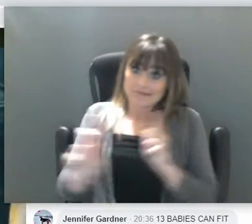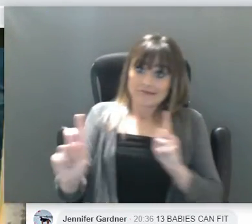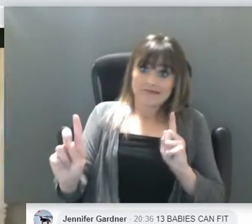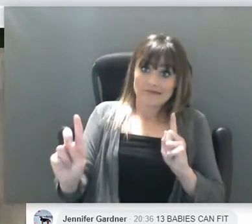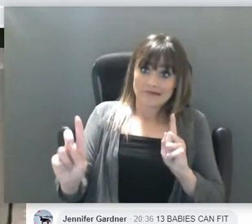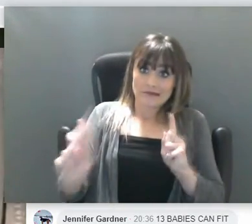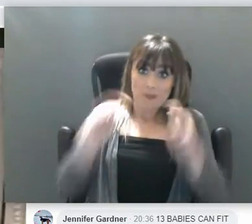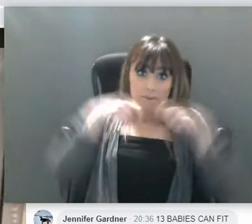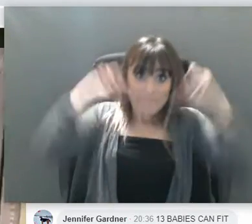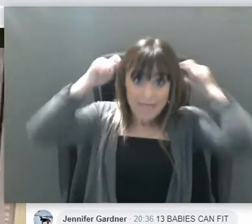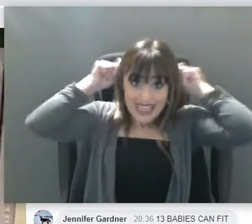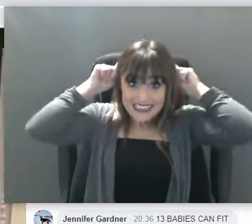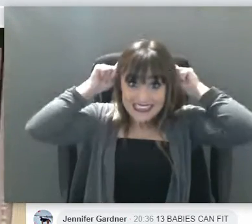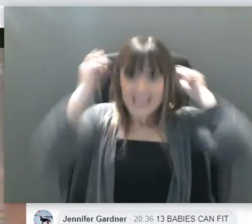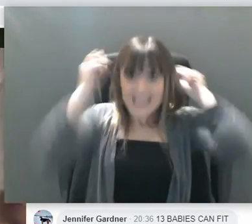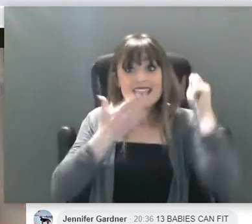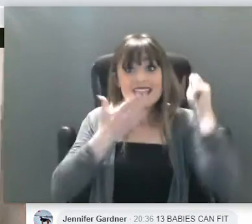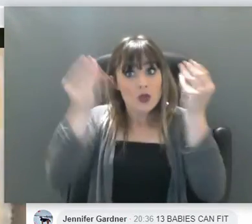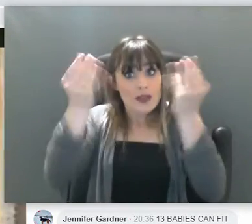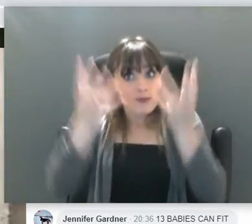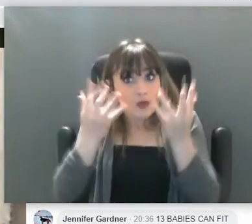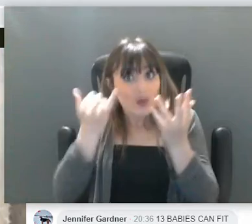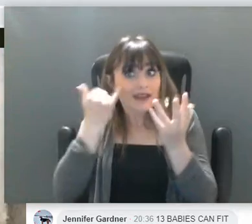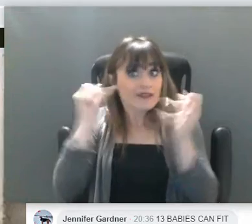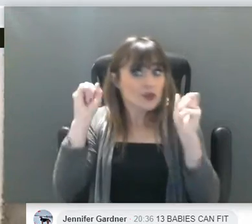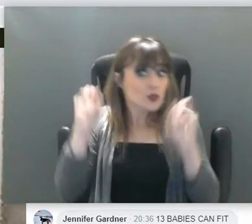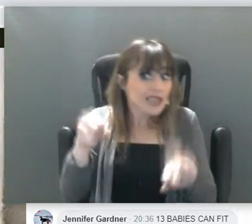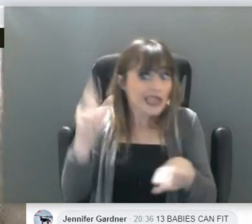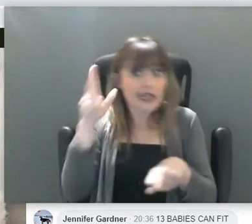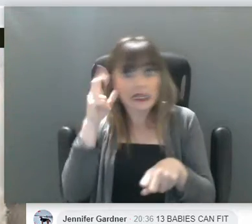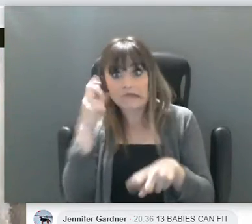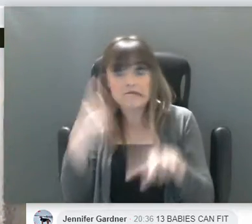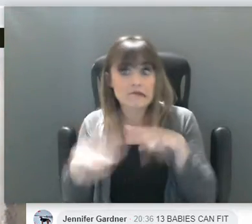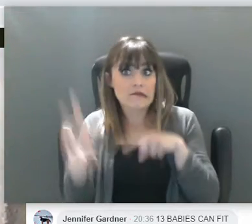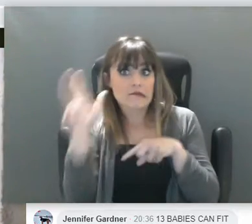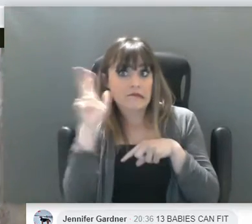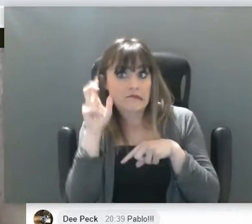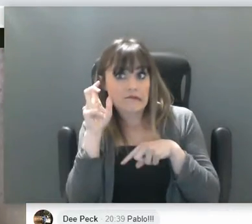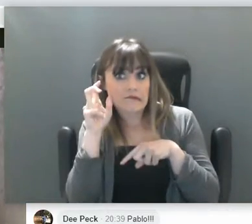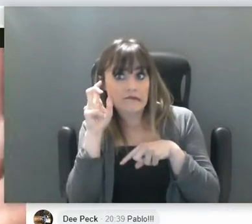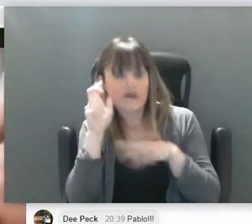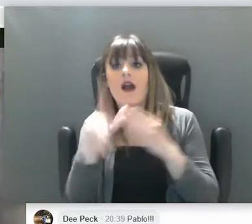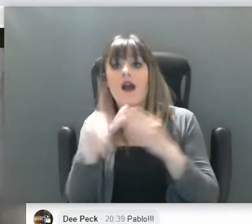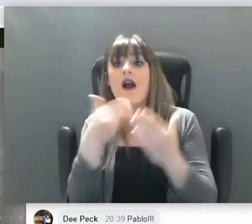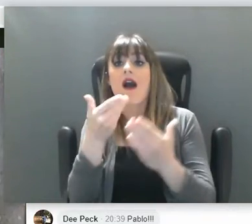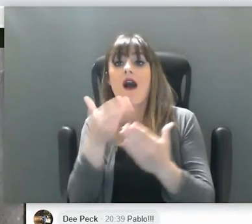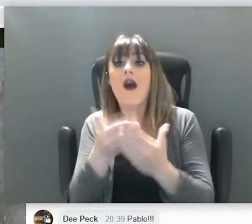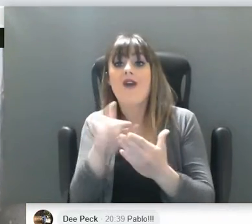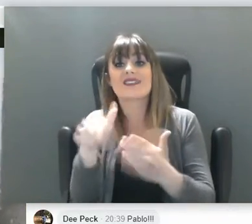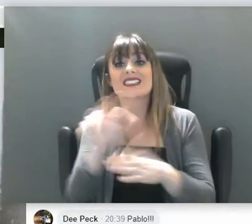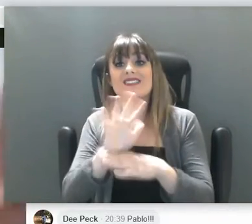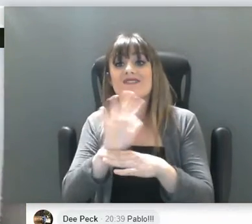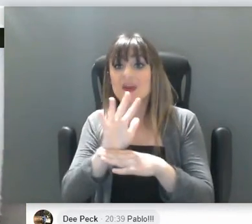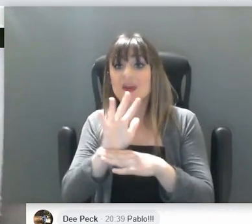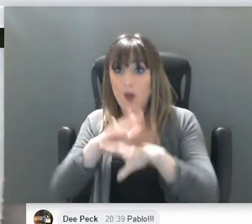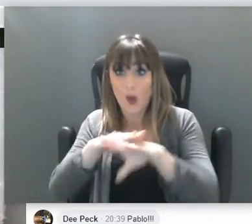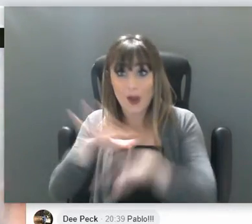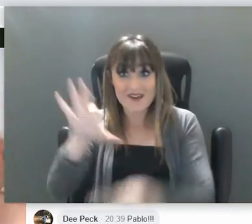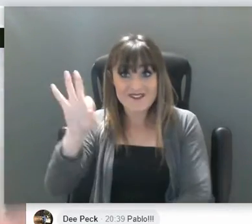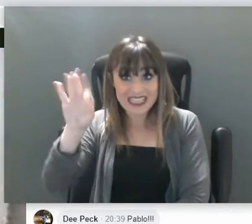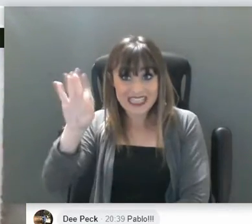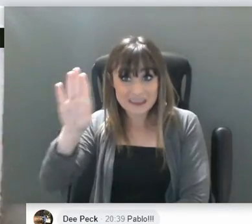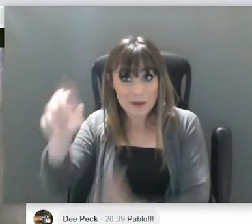and letting us know what you can hear and can't hear. All of our Facebook field trips live on the Facebook page. You can scroll back and watch those. They live there